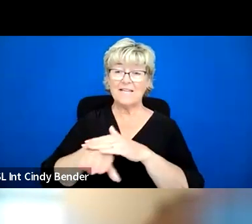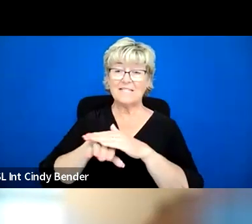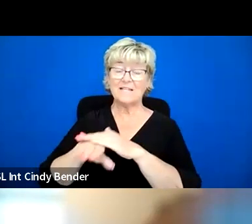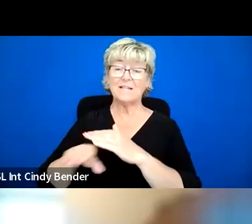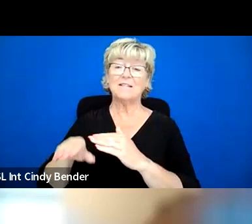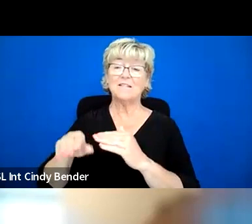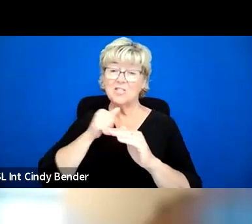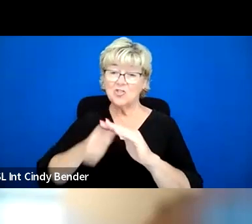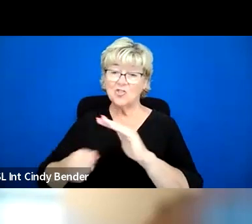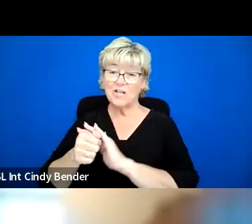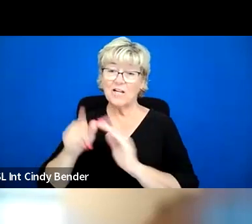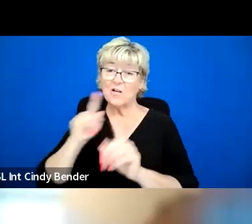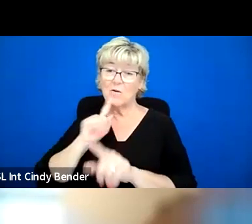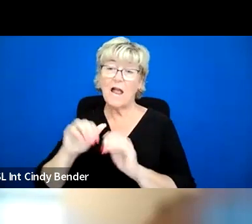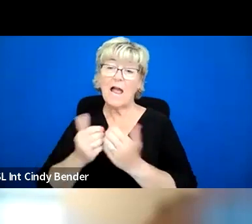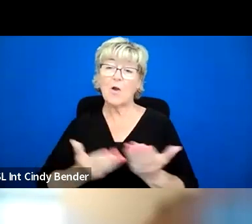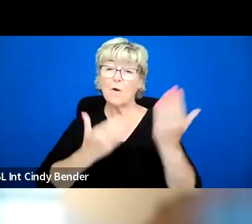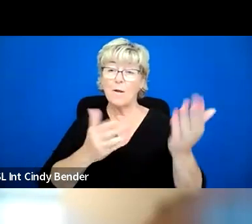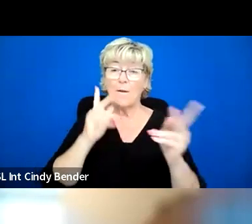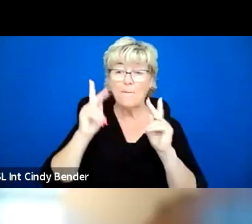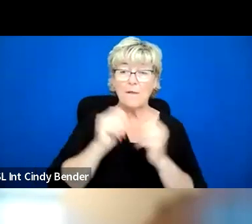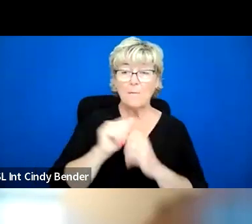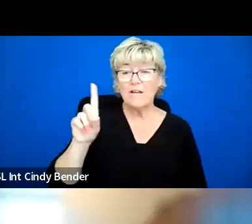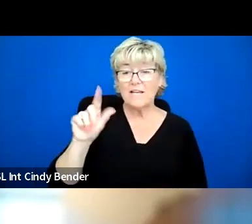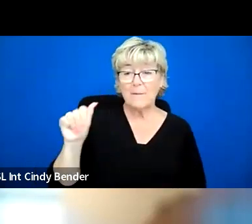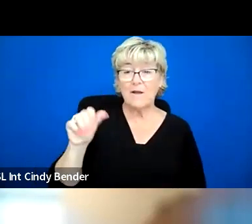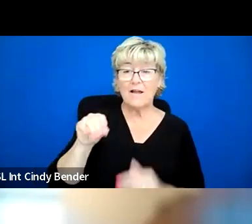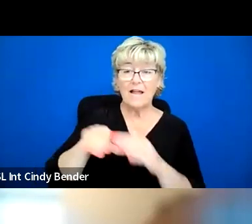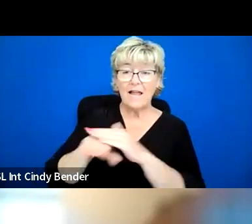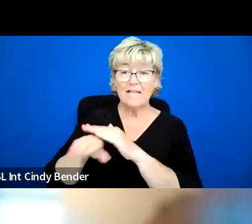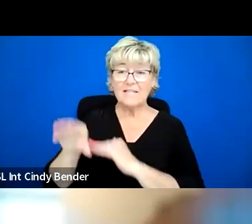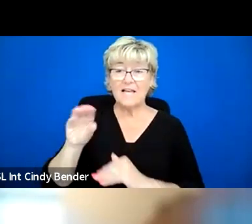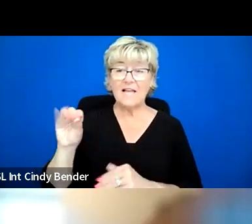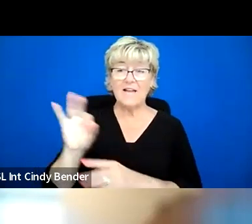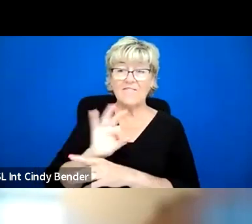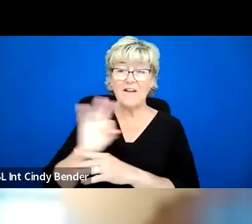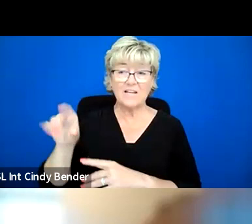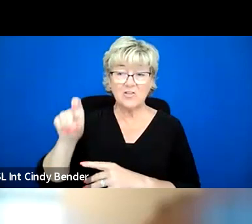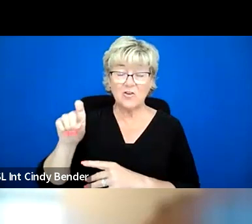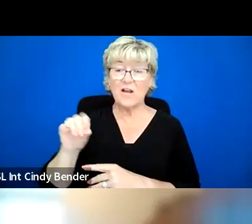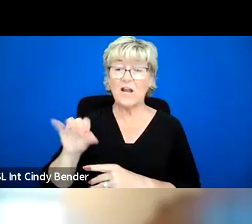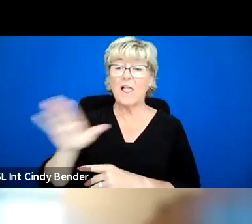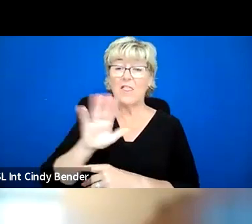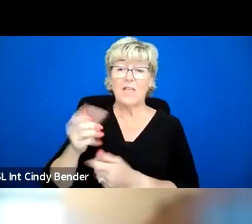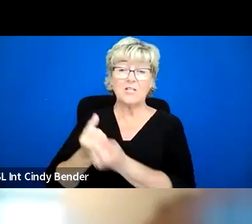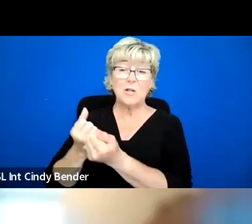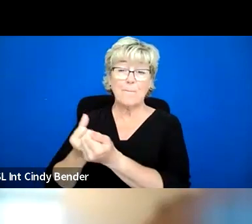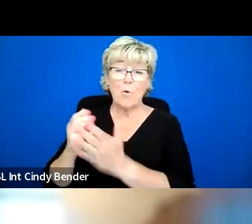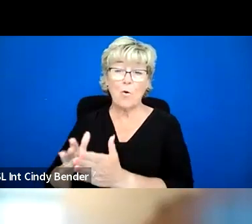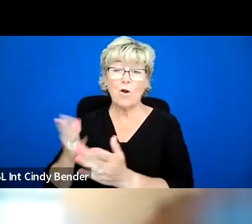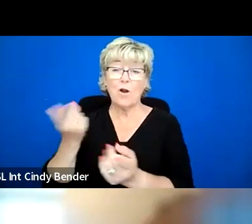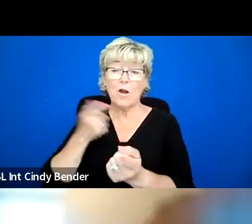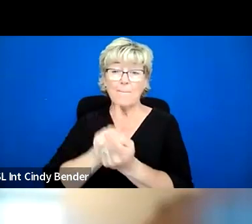response, how do you recommend people with disabilities and access and functional needs and or their supporters